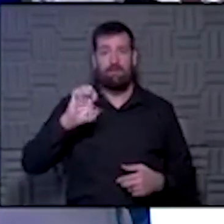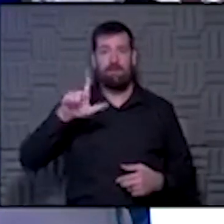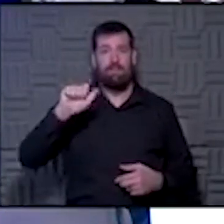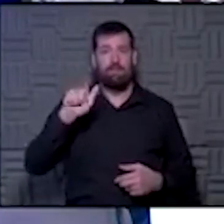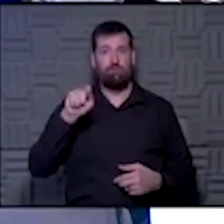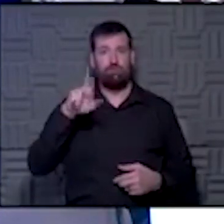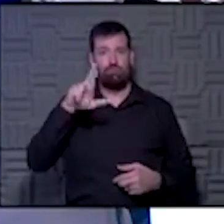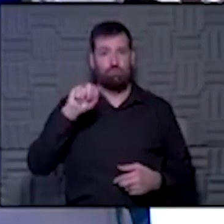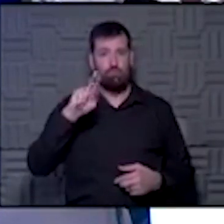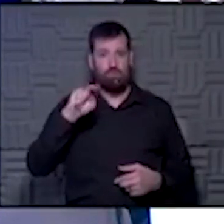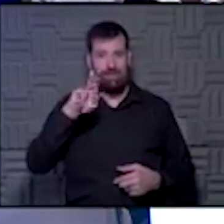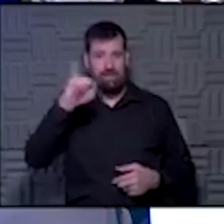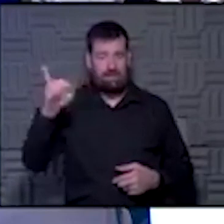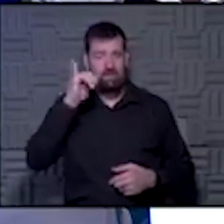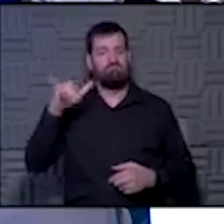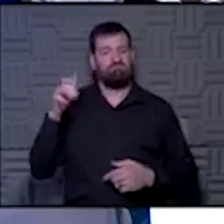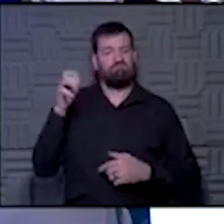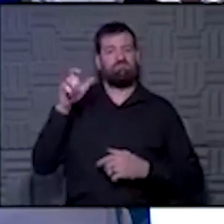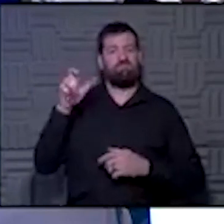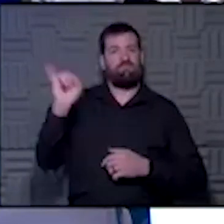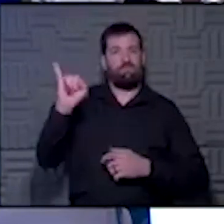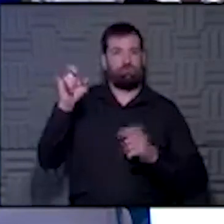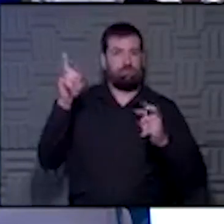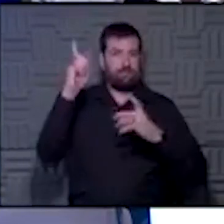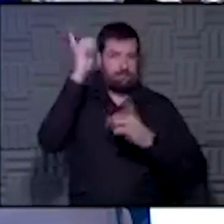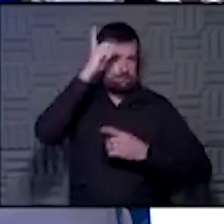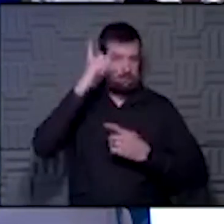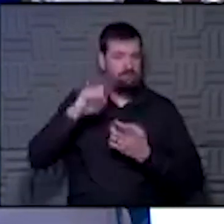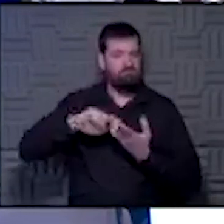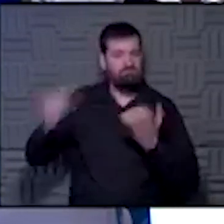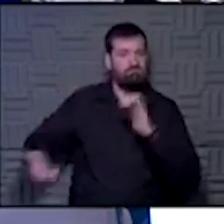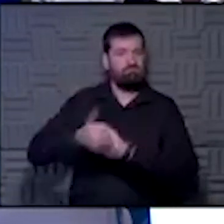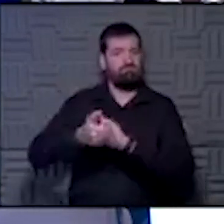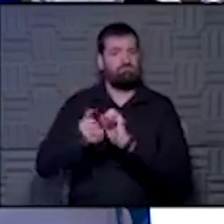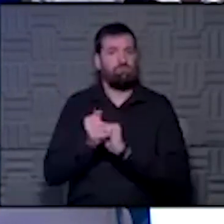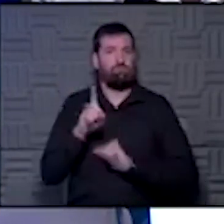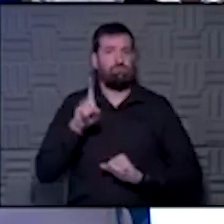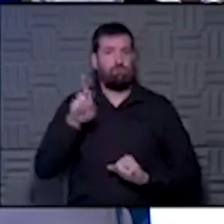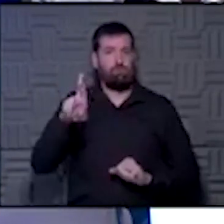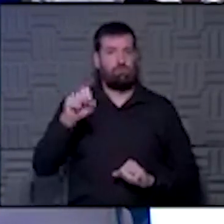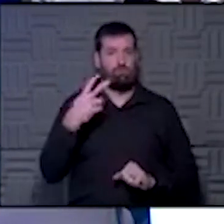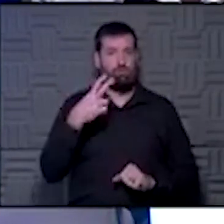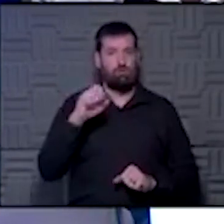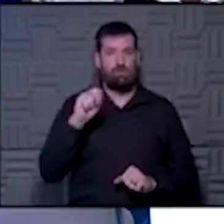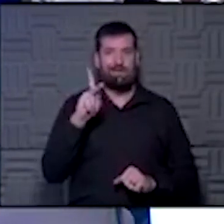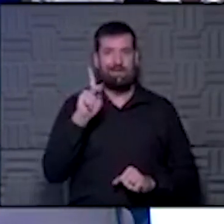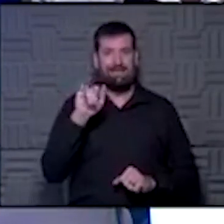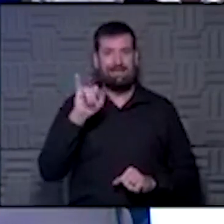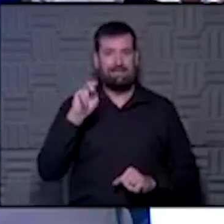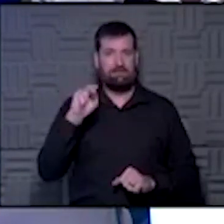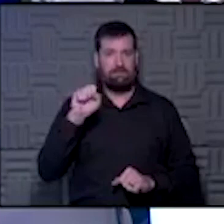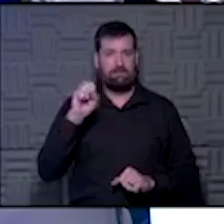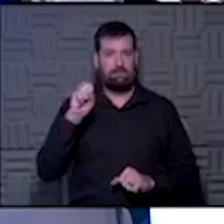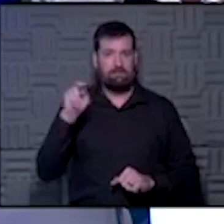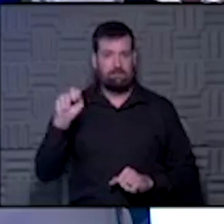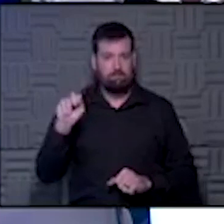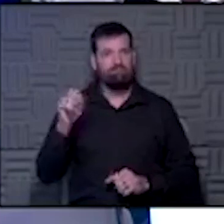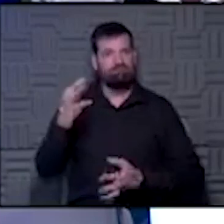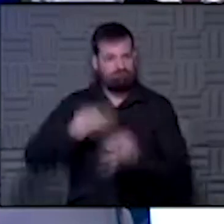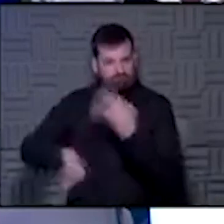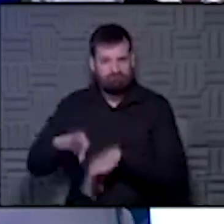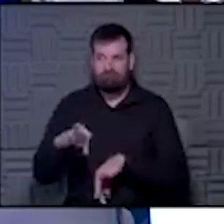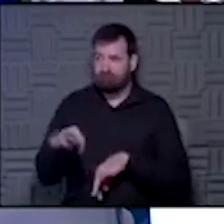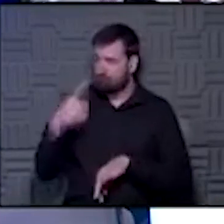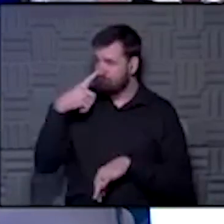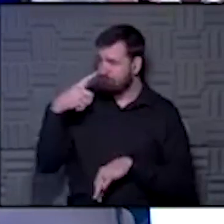infectious disease physicians and partners with Dr. Hawkinson. He's filling in for Dr. Hawkinson today. Wissam, would you